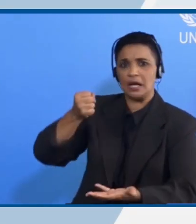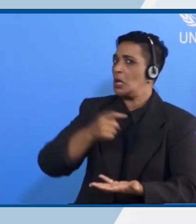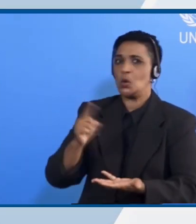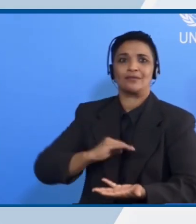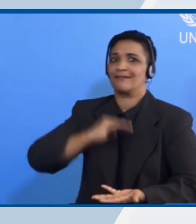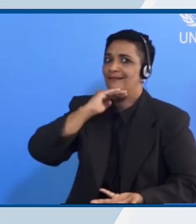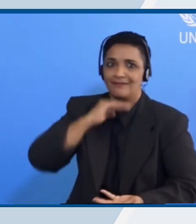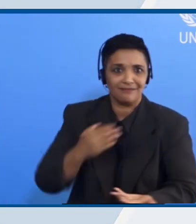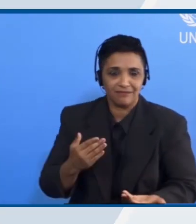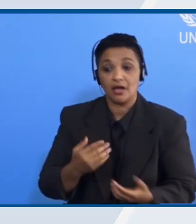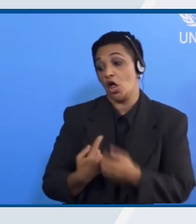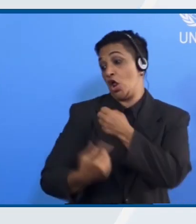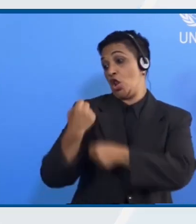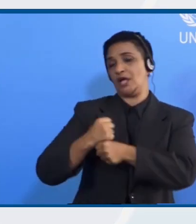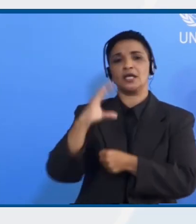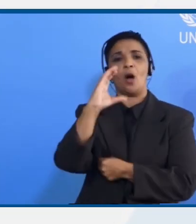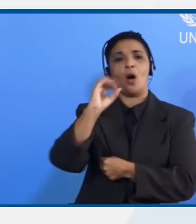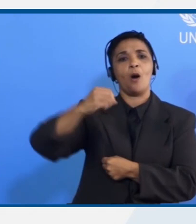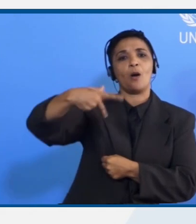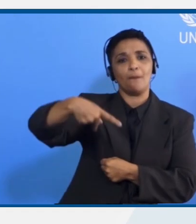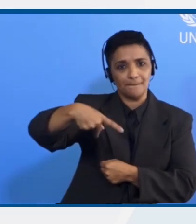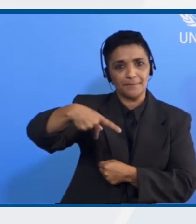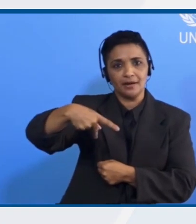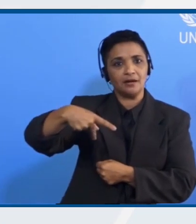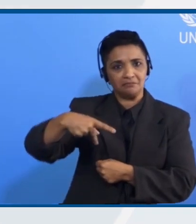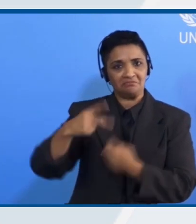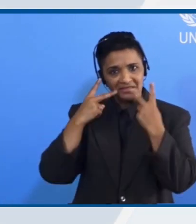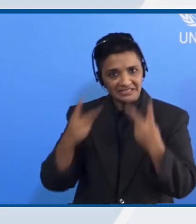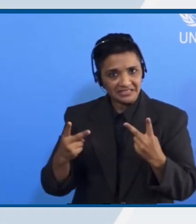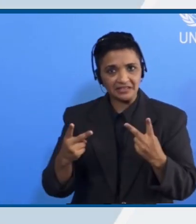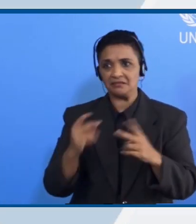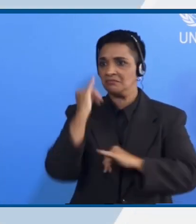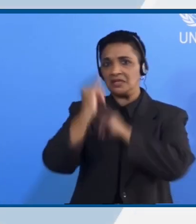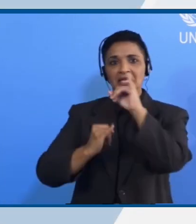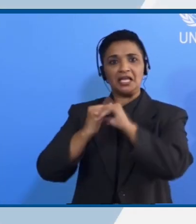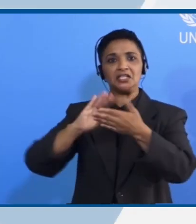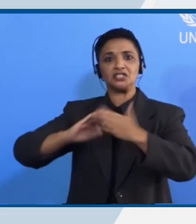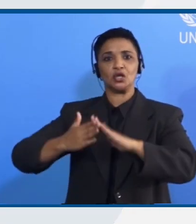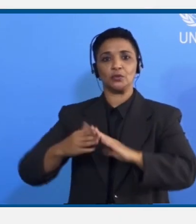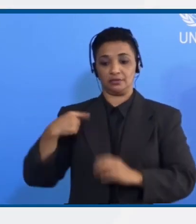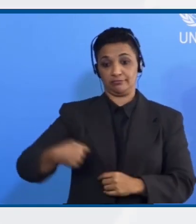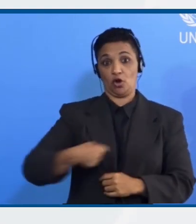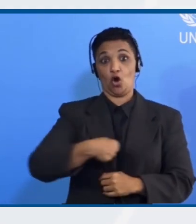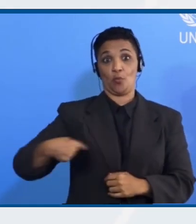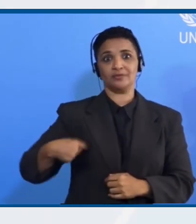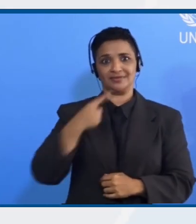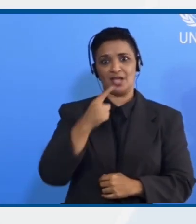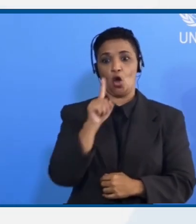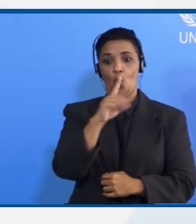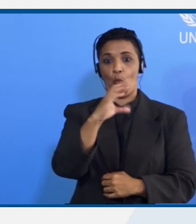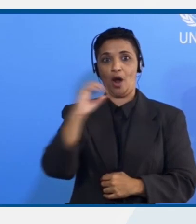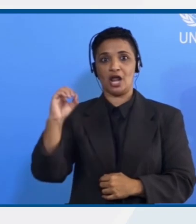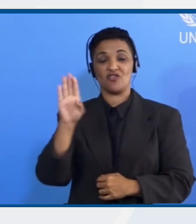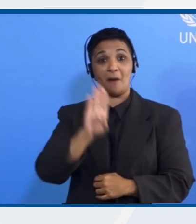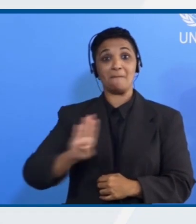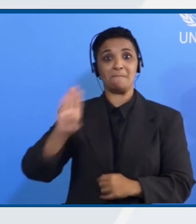last year's COP that the international community has not fulfilled its $100 billion